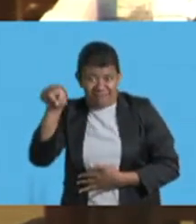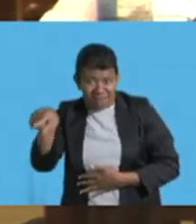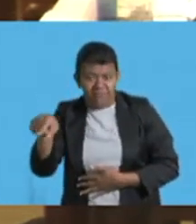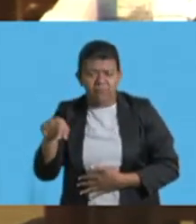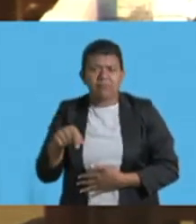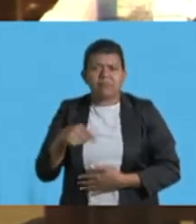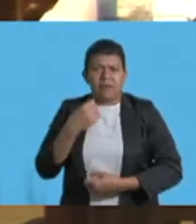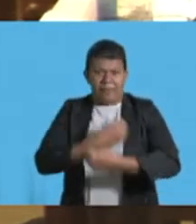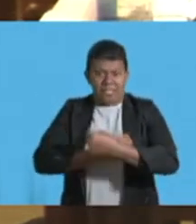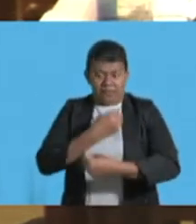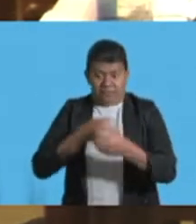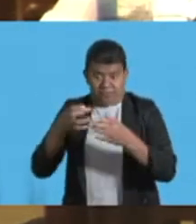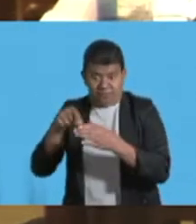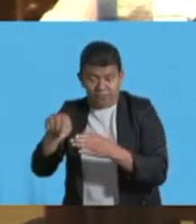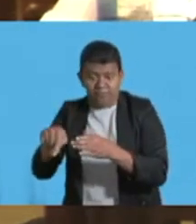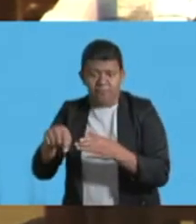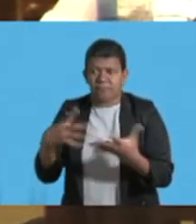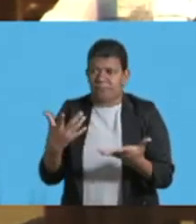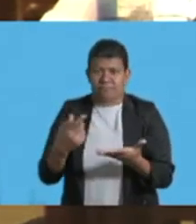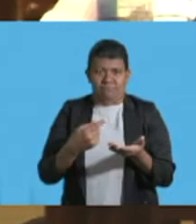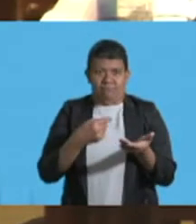allocated an amount of